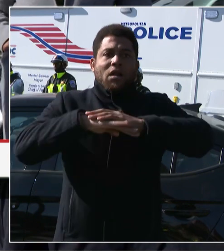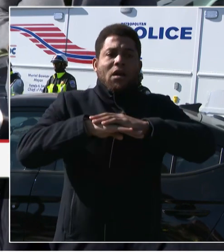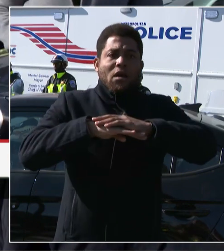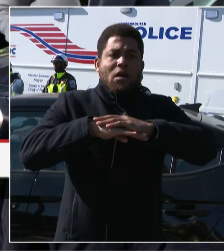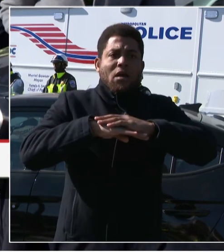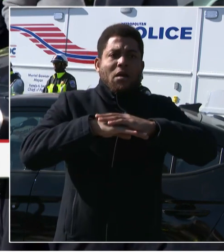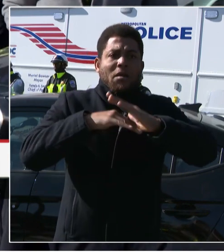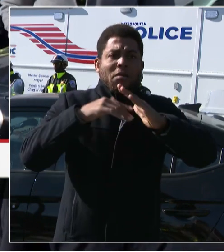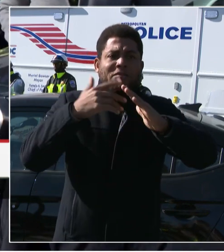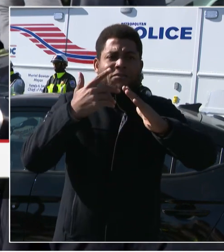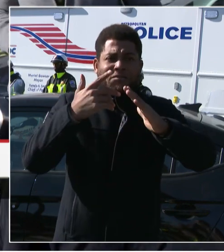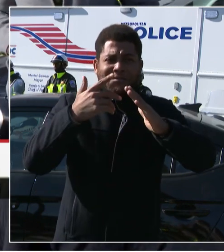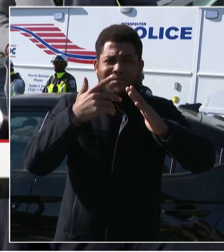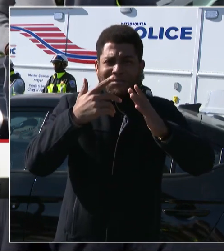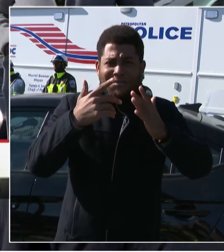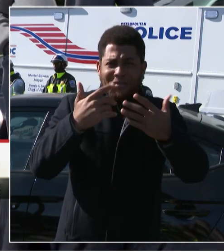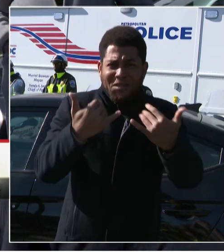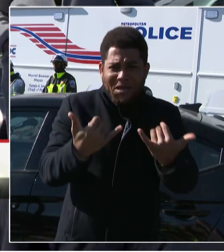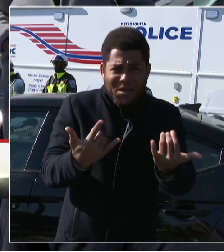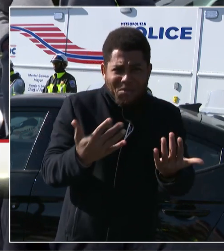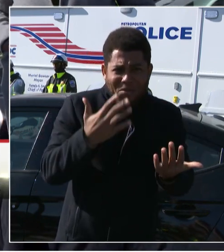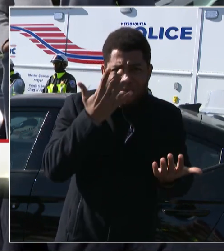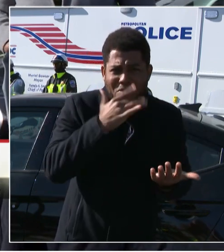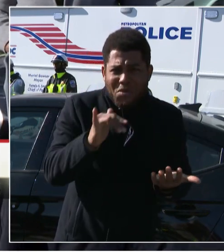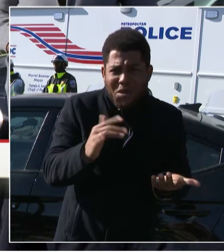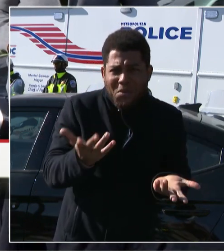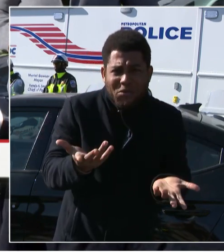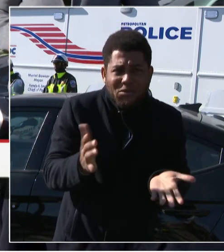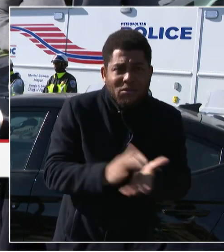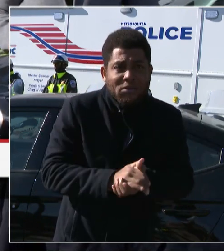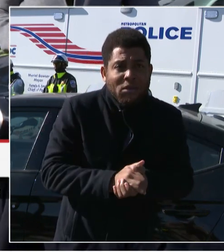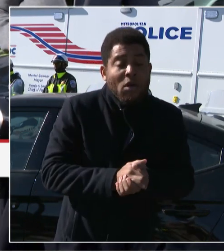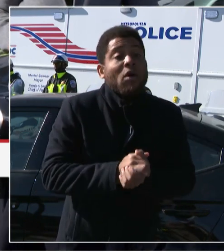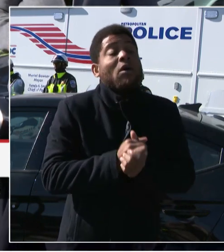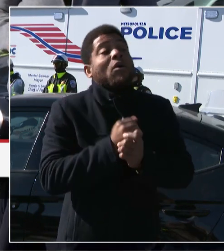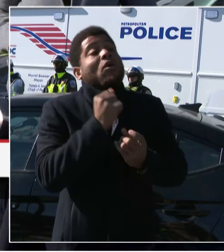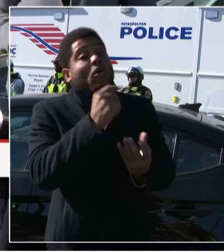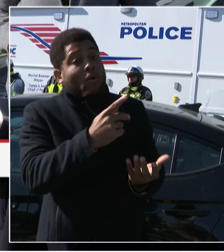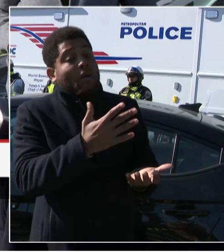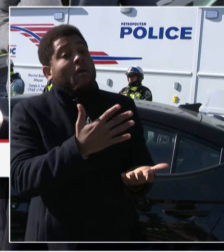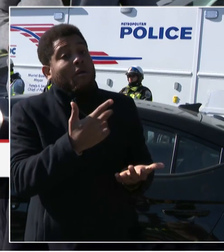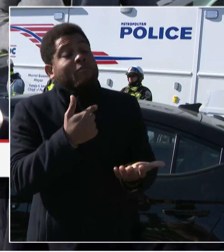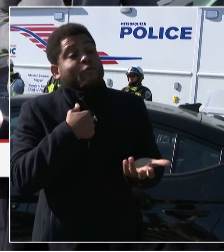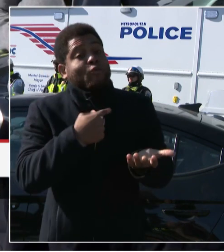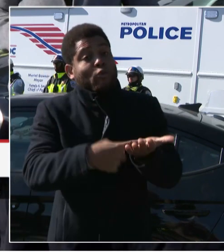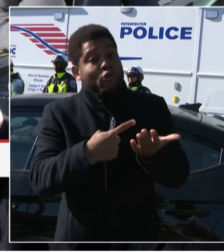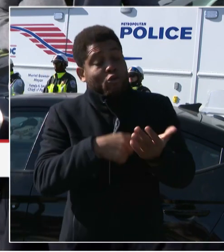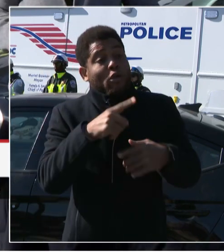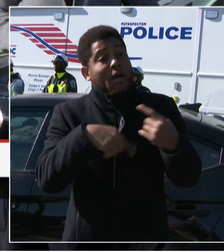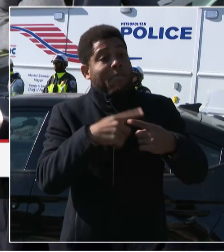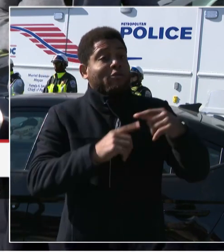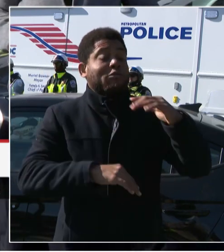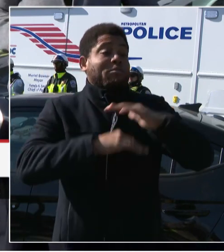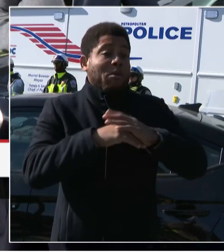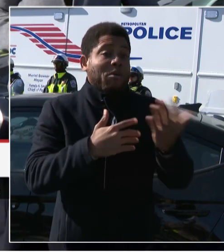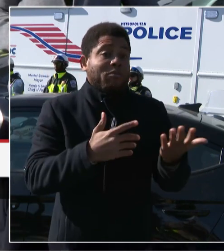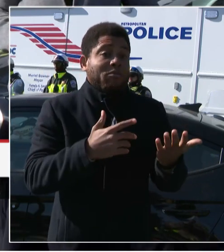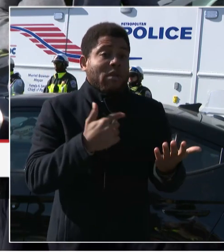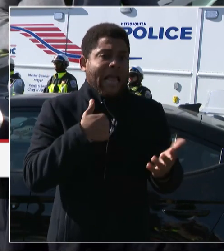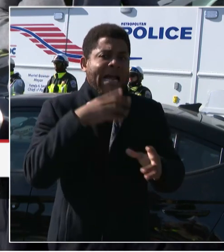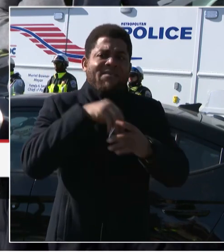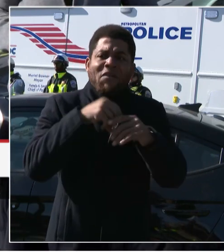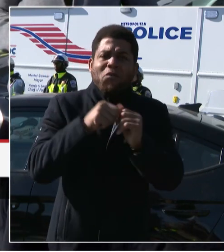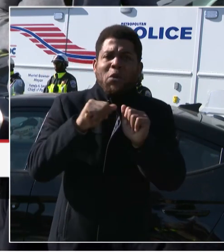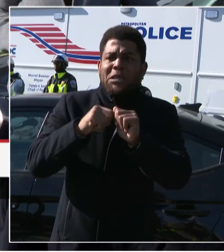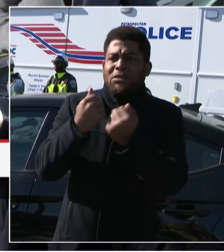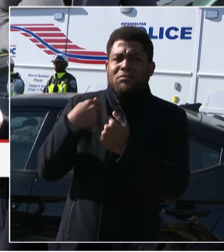of the things is we talk about single cell, but I was at DURS for many years, and you'll hear over time that if a youth are securely